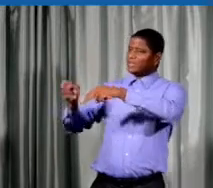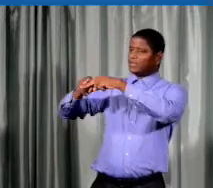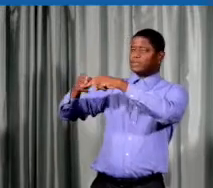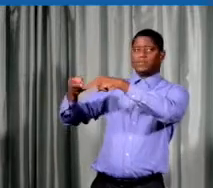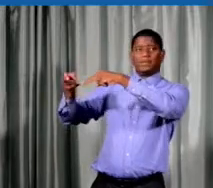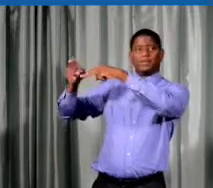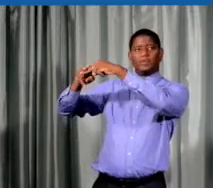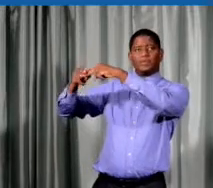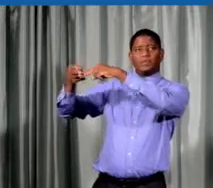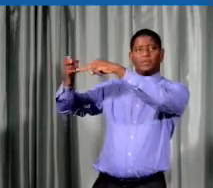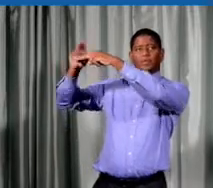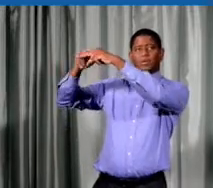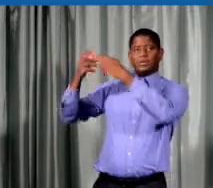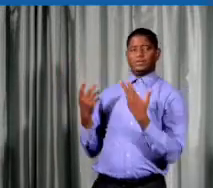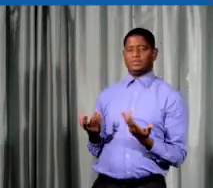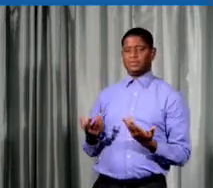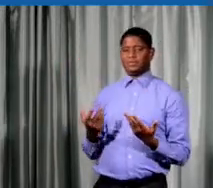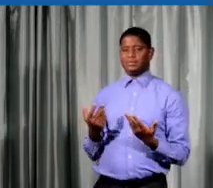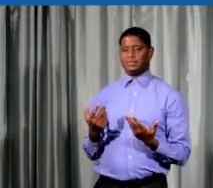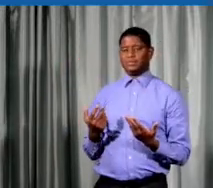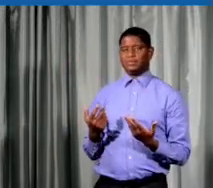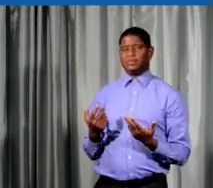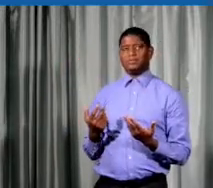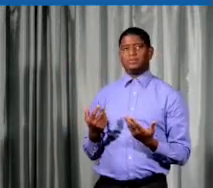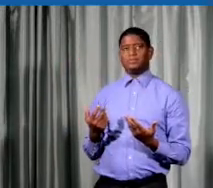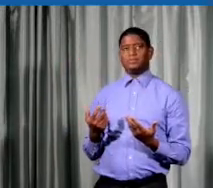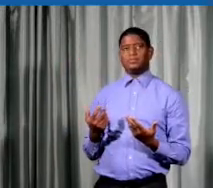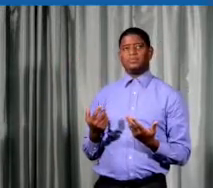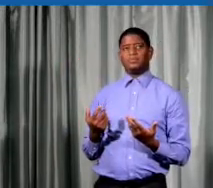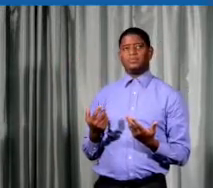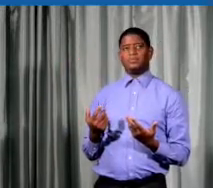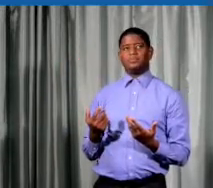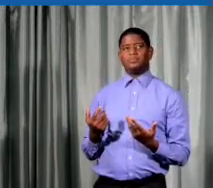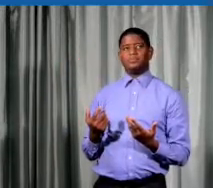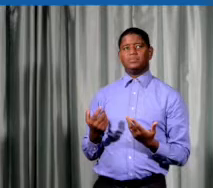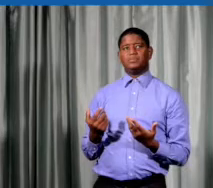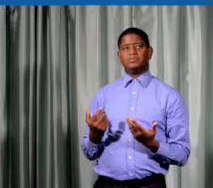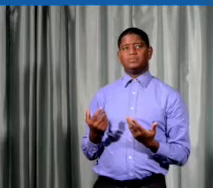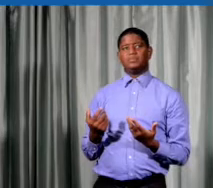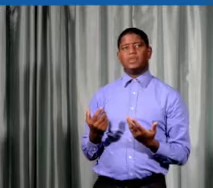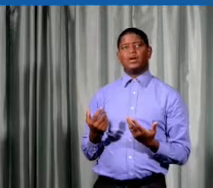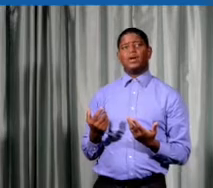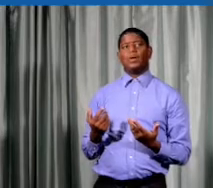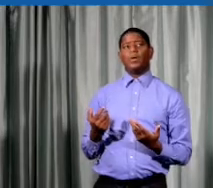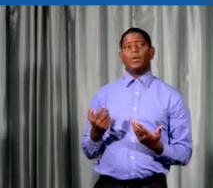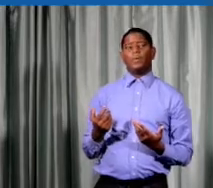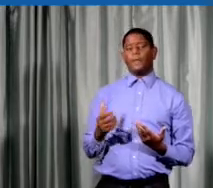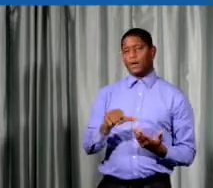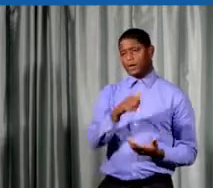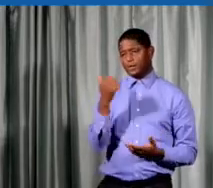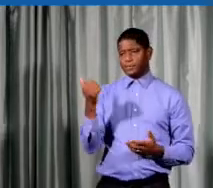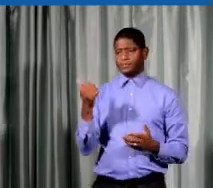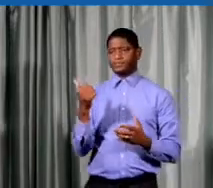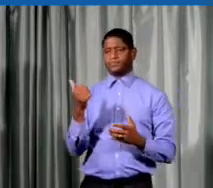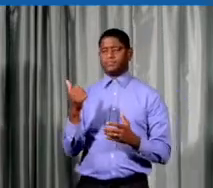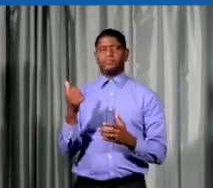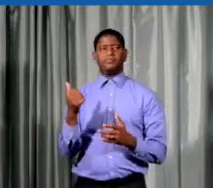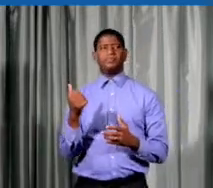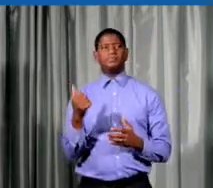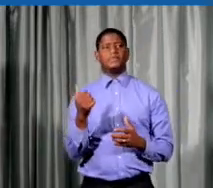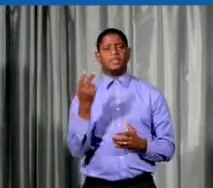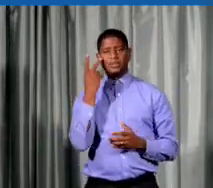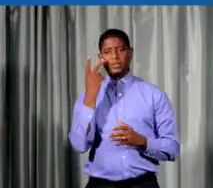percentage of sales, so this is getting more expensive. When I come down here, people are always the problem.